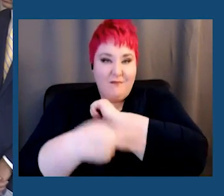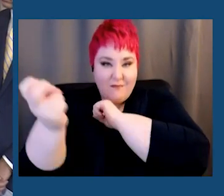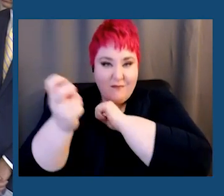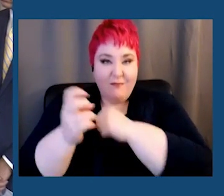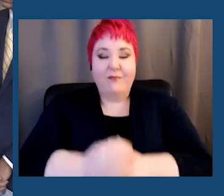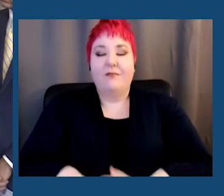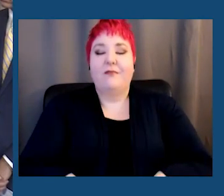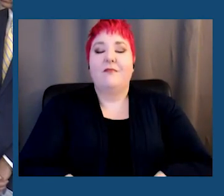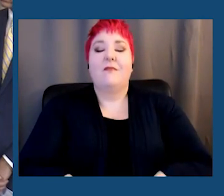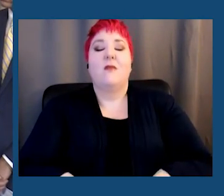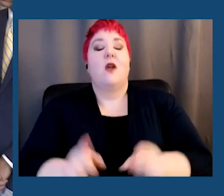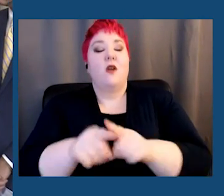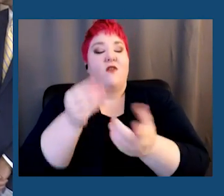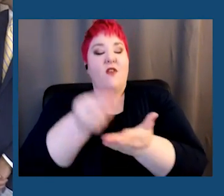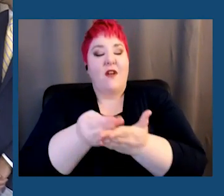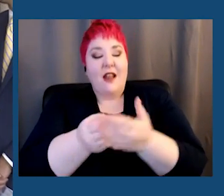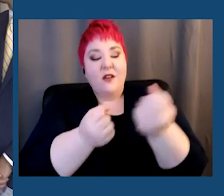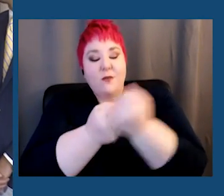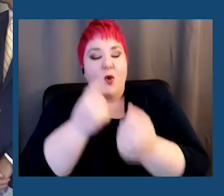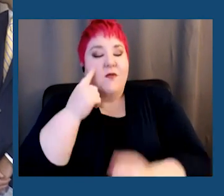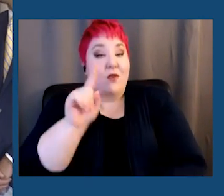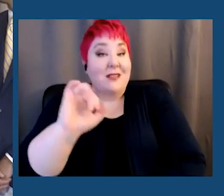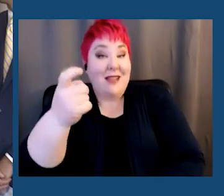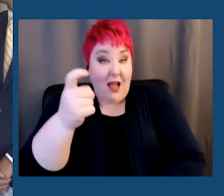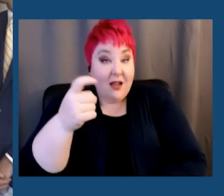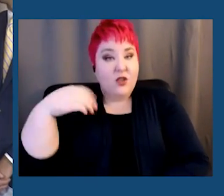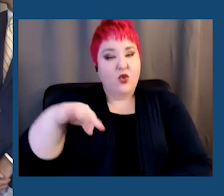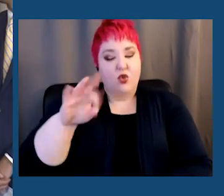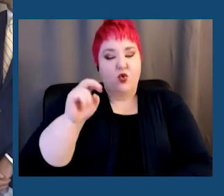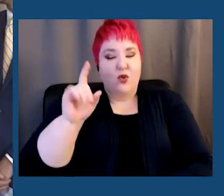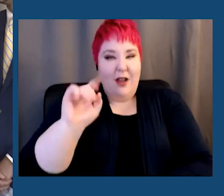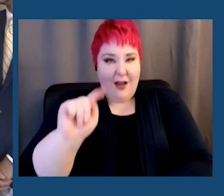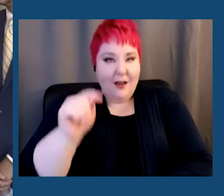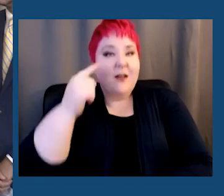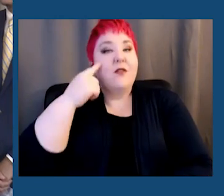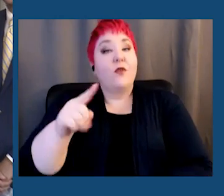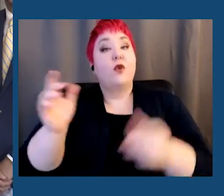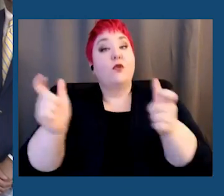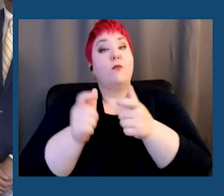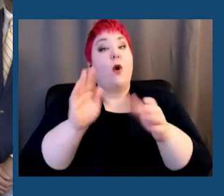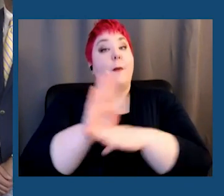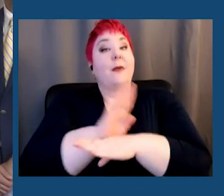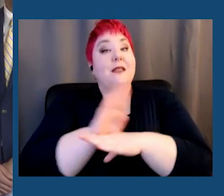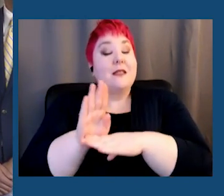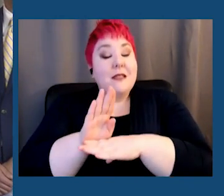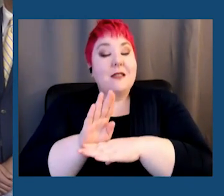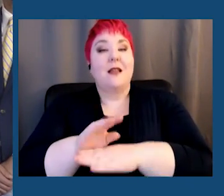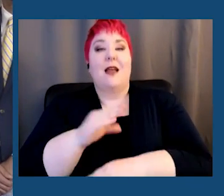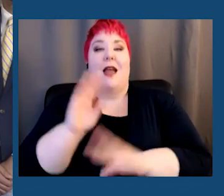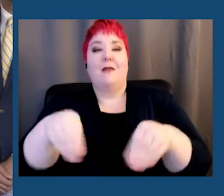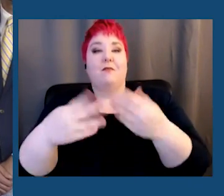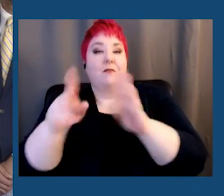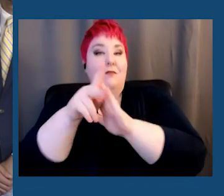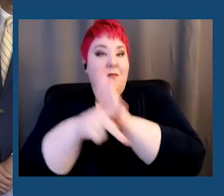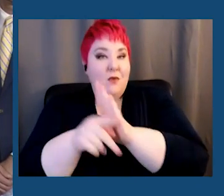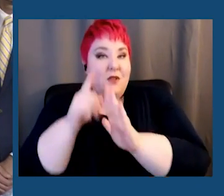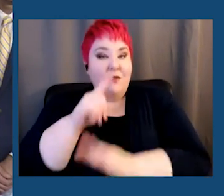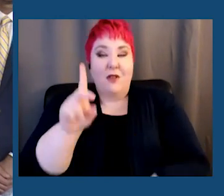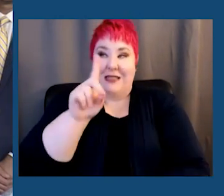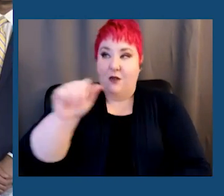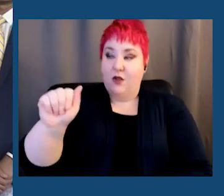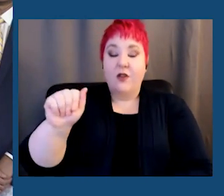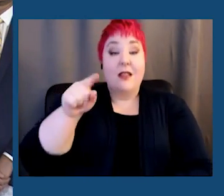tax credits to small businesses, and dedicates resources to our store's policy and district attorneys. These policies will